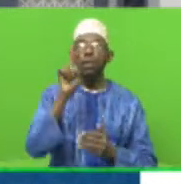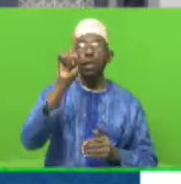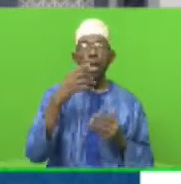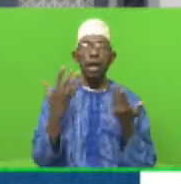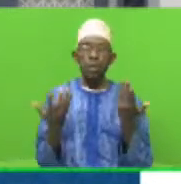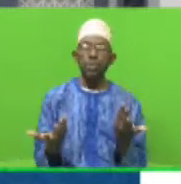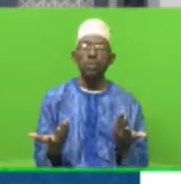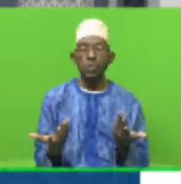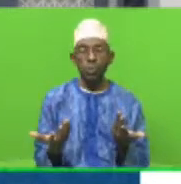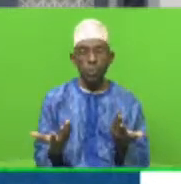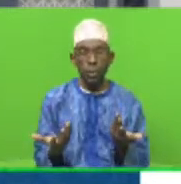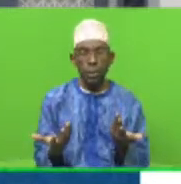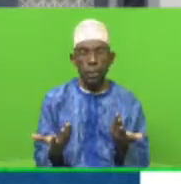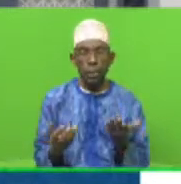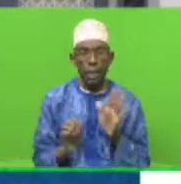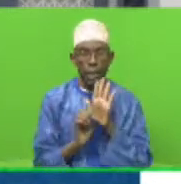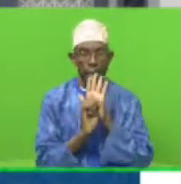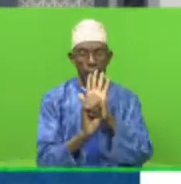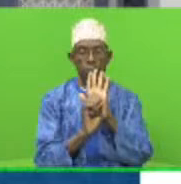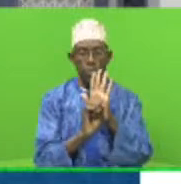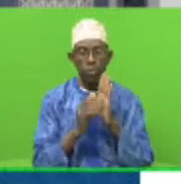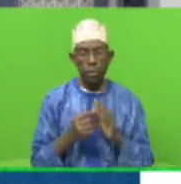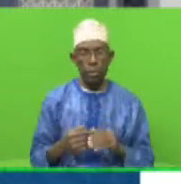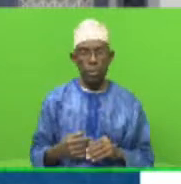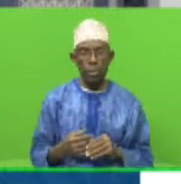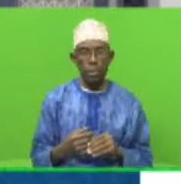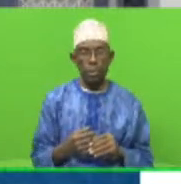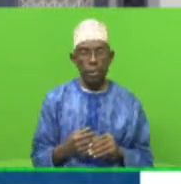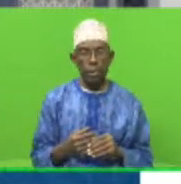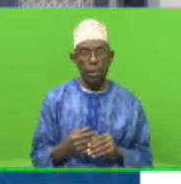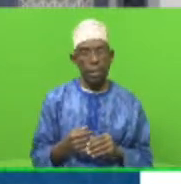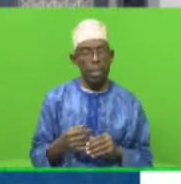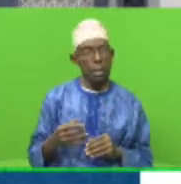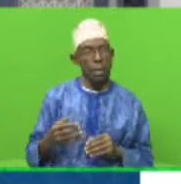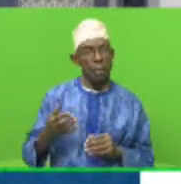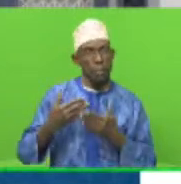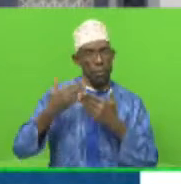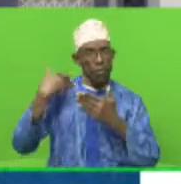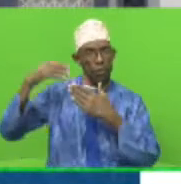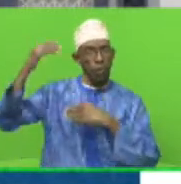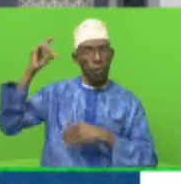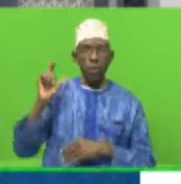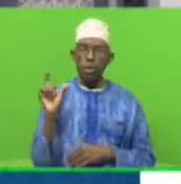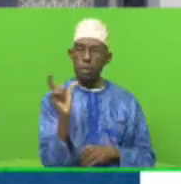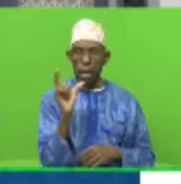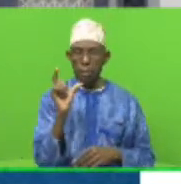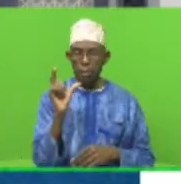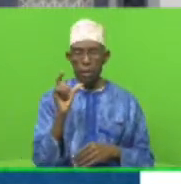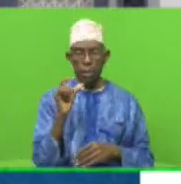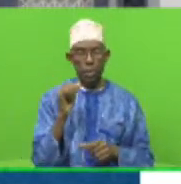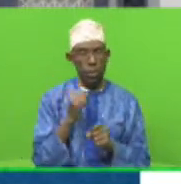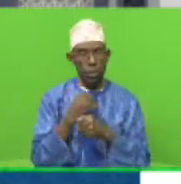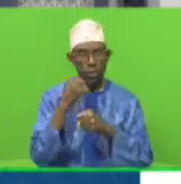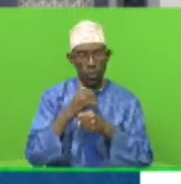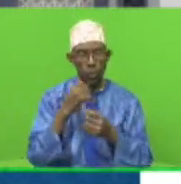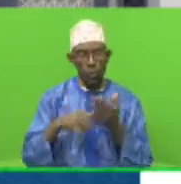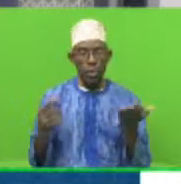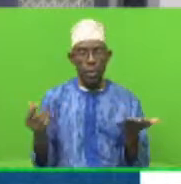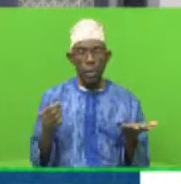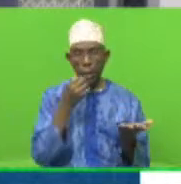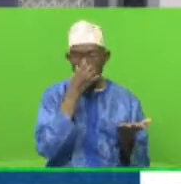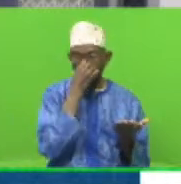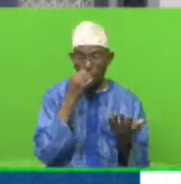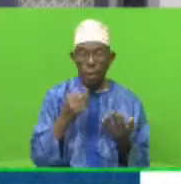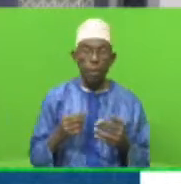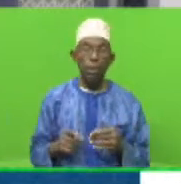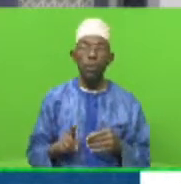wa ta'ala. Take an example of the pre-Islamic customs, what they used to do. You'd